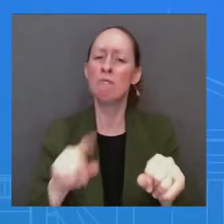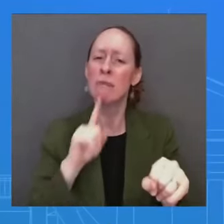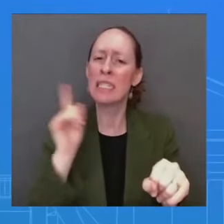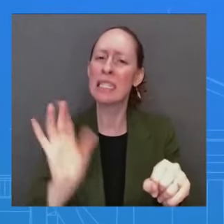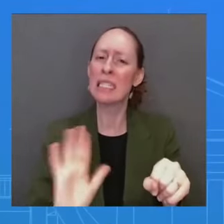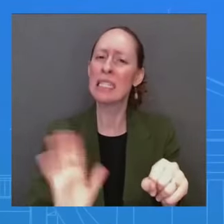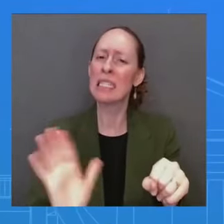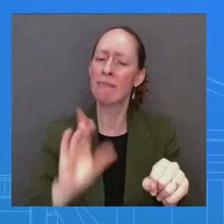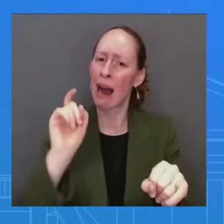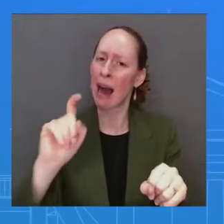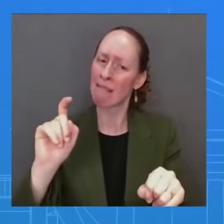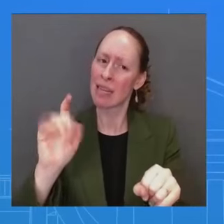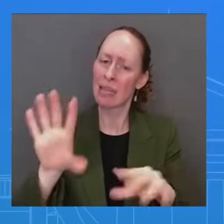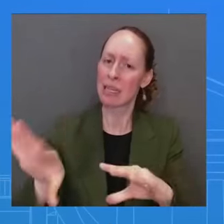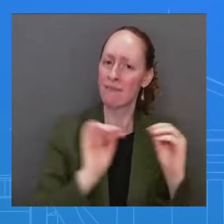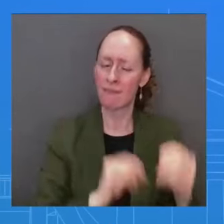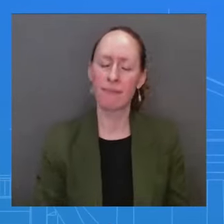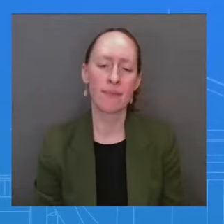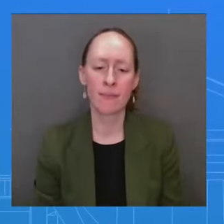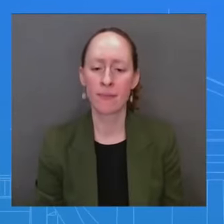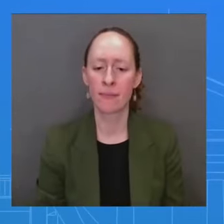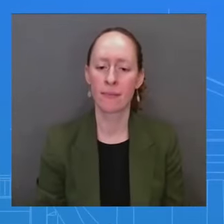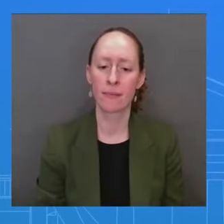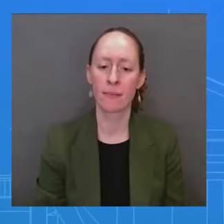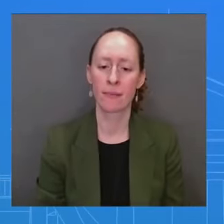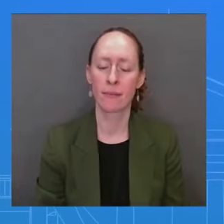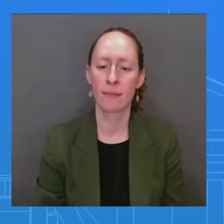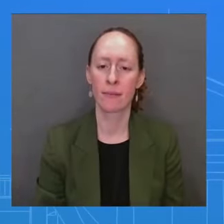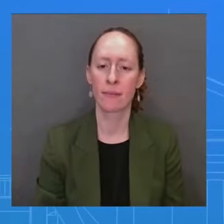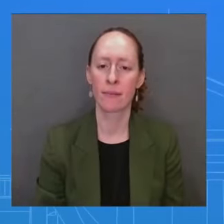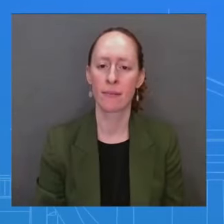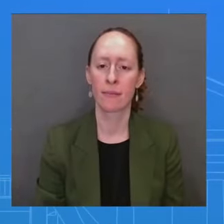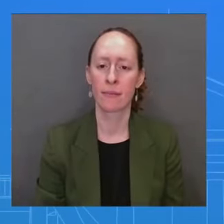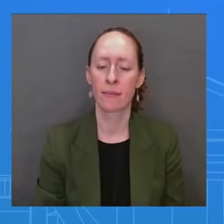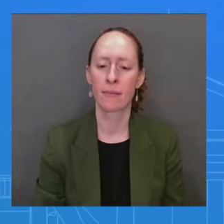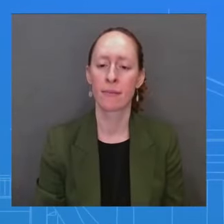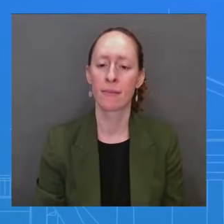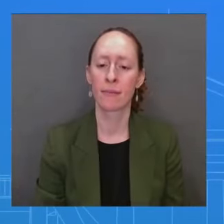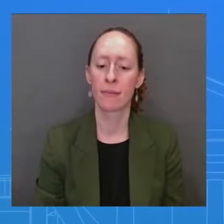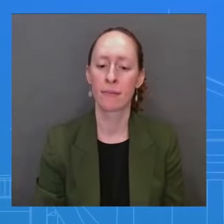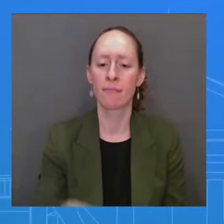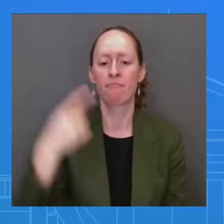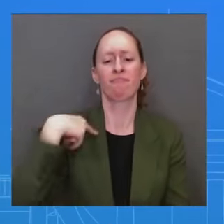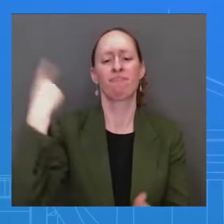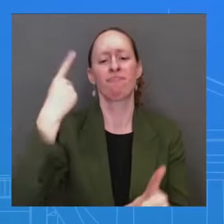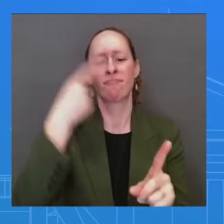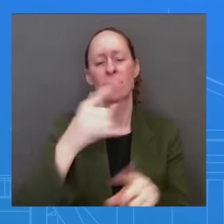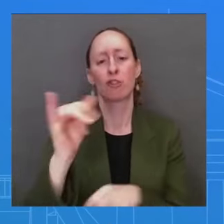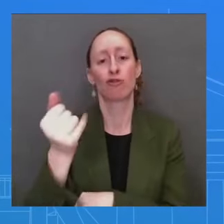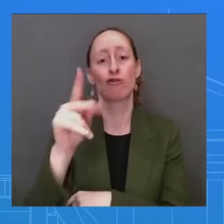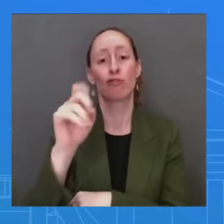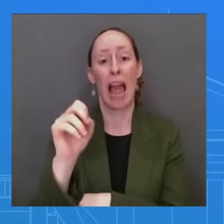Just on Secretary Austin, when Jake Sullivan learned that Austin was in the hospital, did he ask why? Was he given a reason?